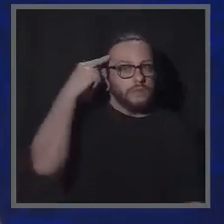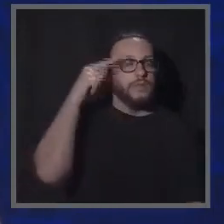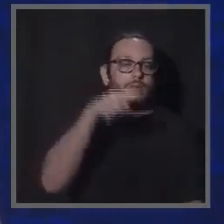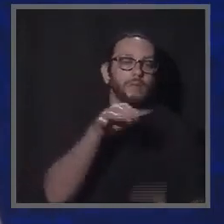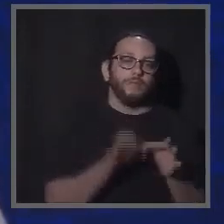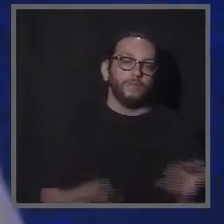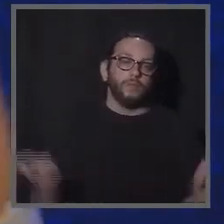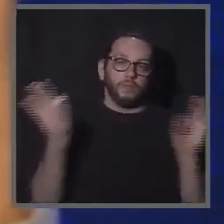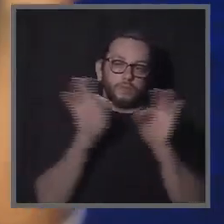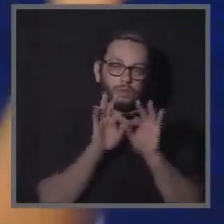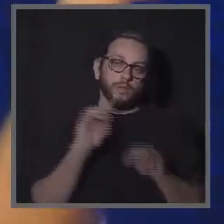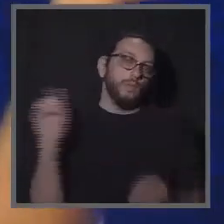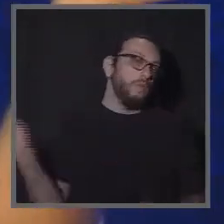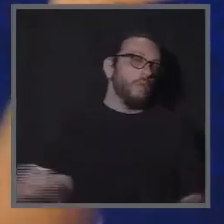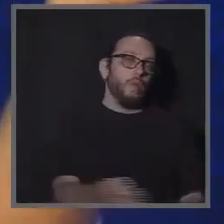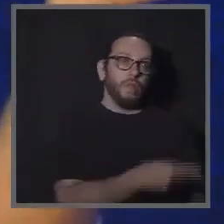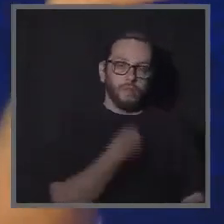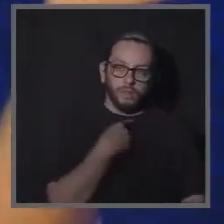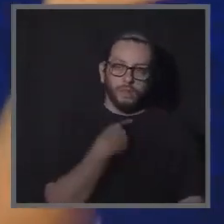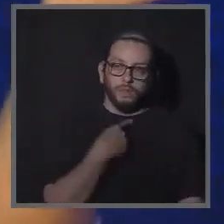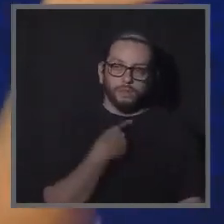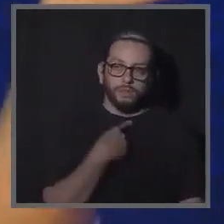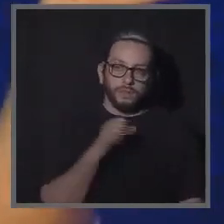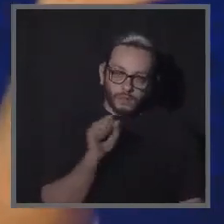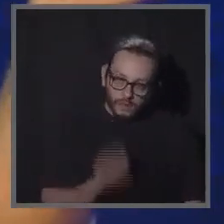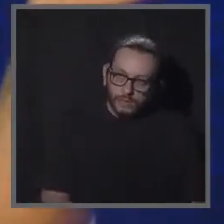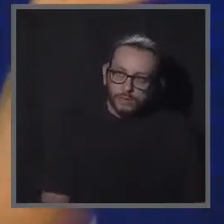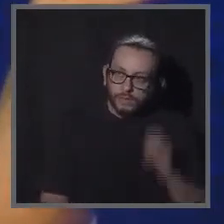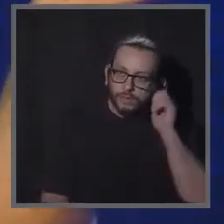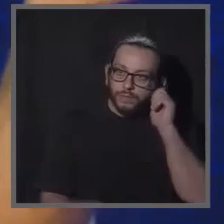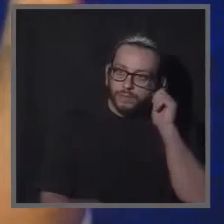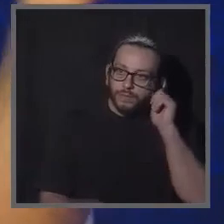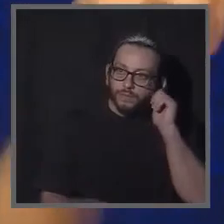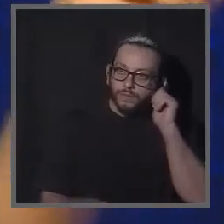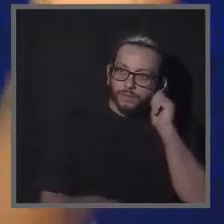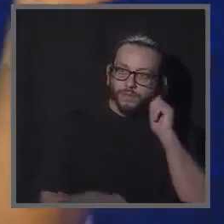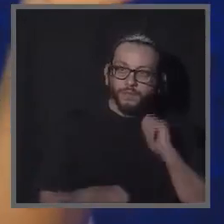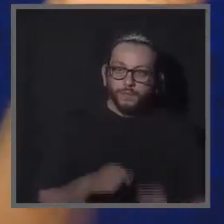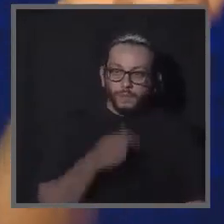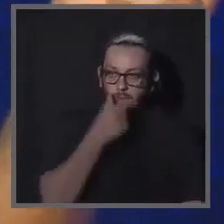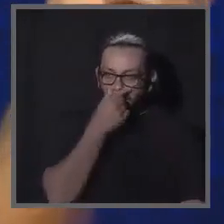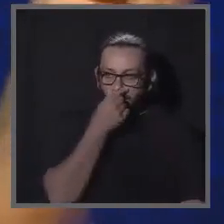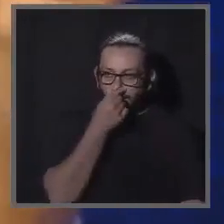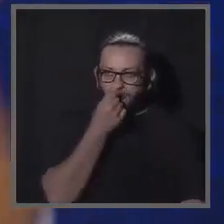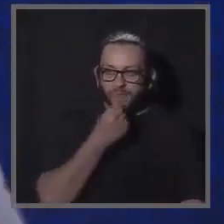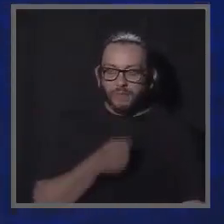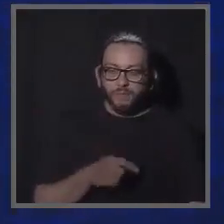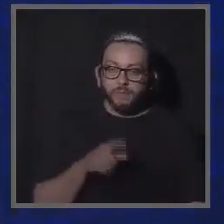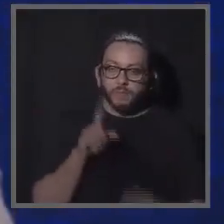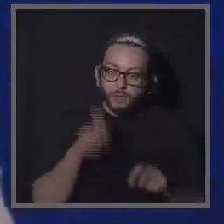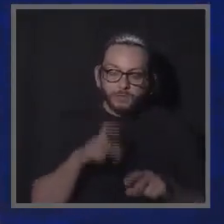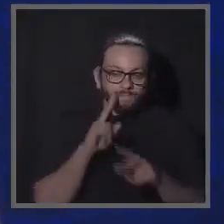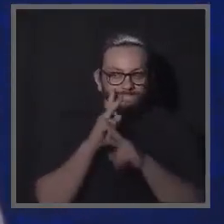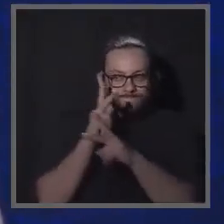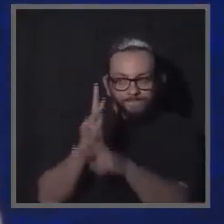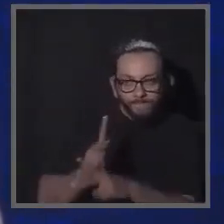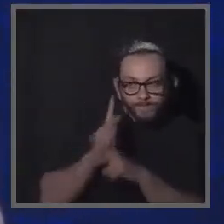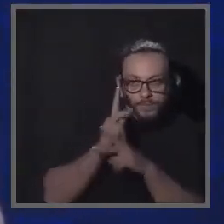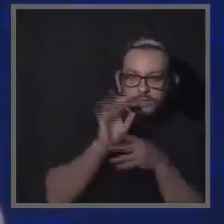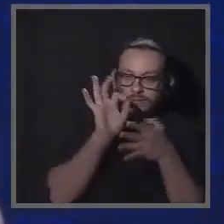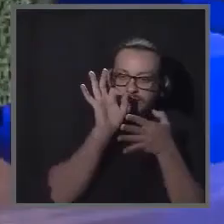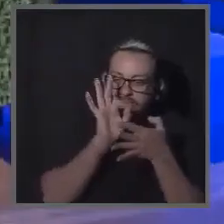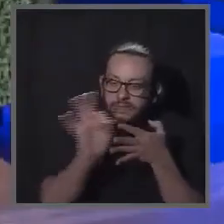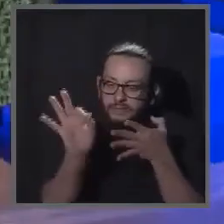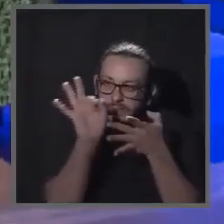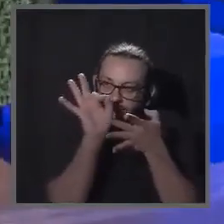along these lines in order to be able to achieve the care we've been discussing here, the details,